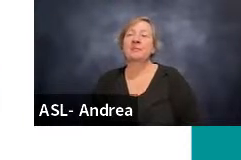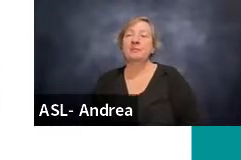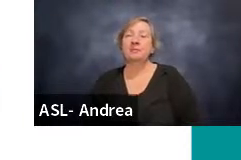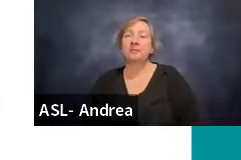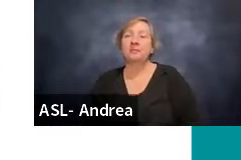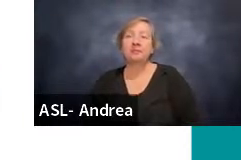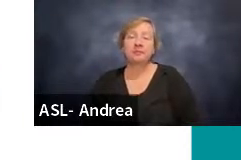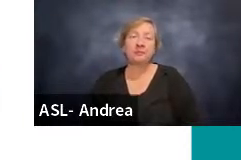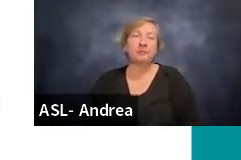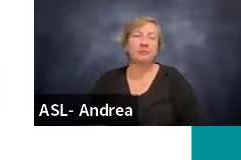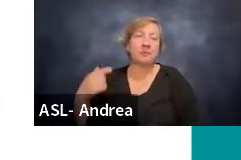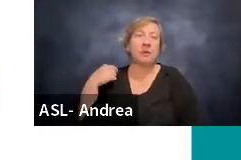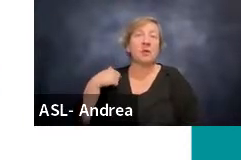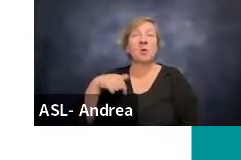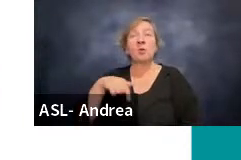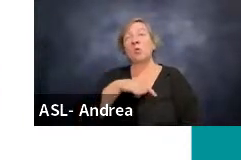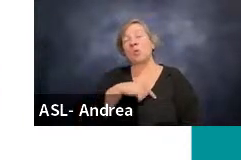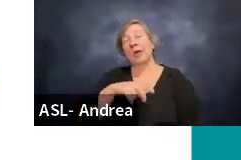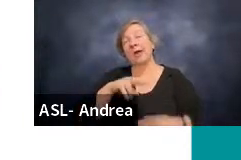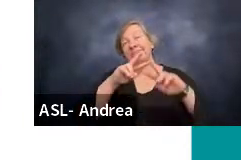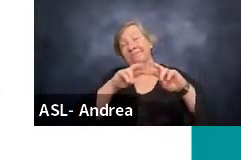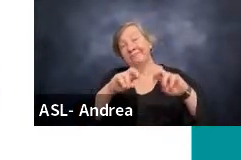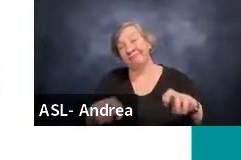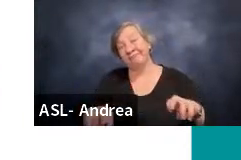So we are looking at